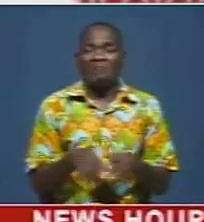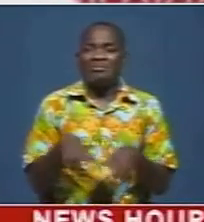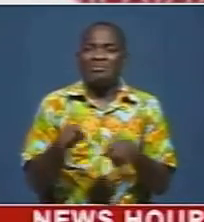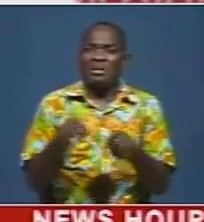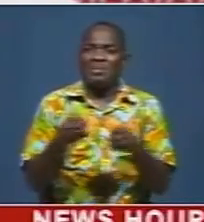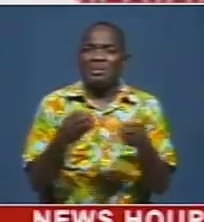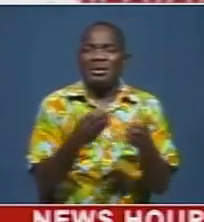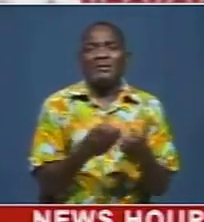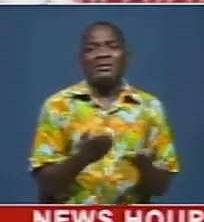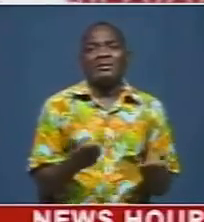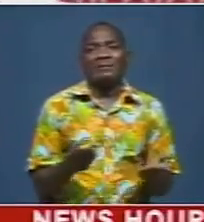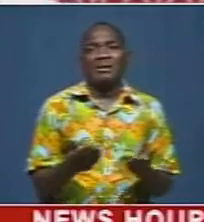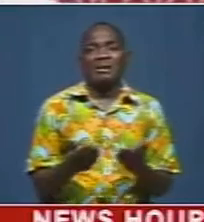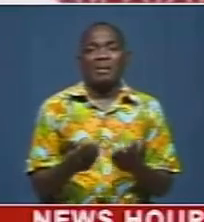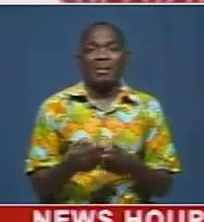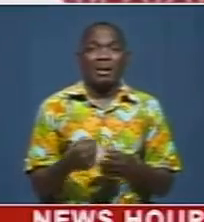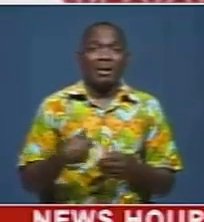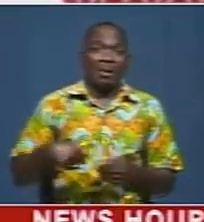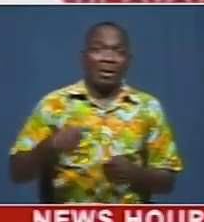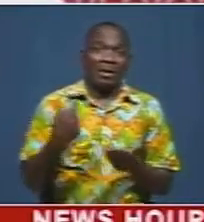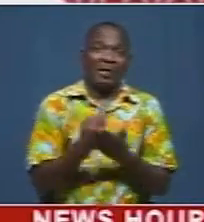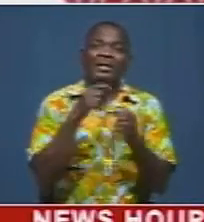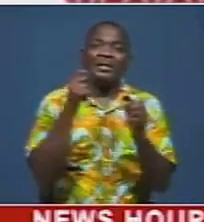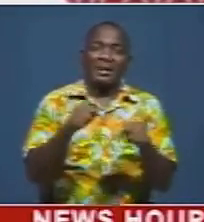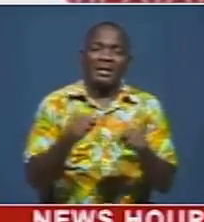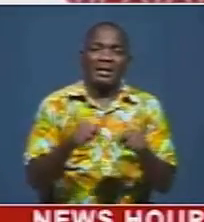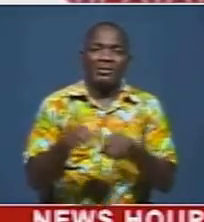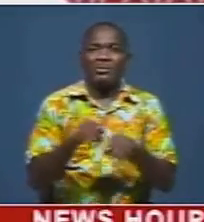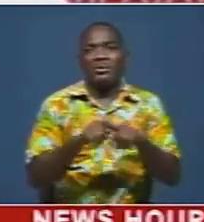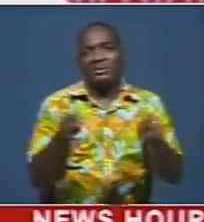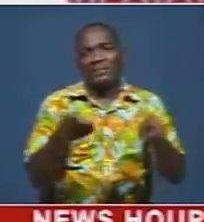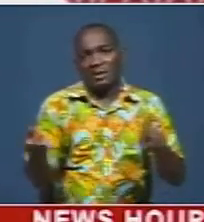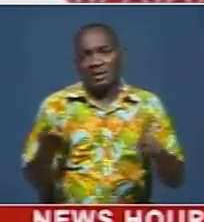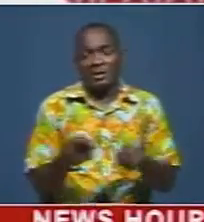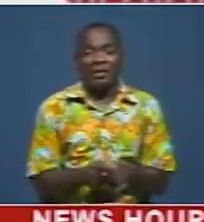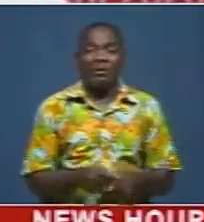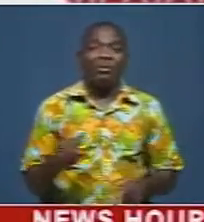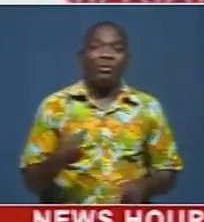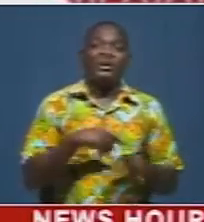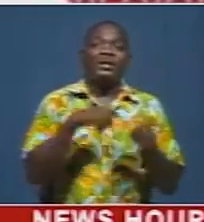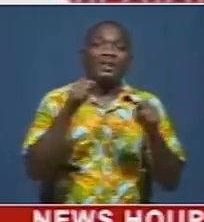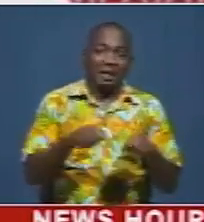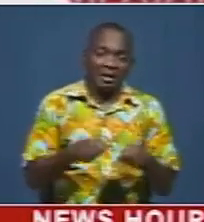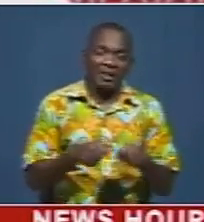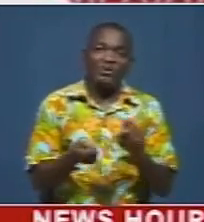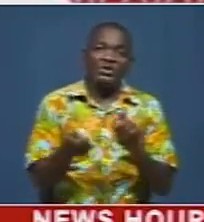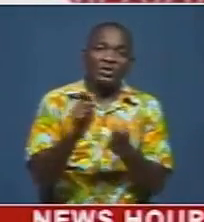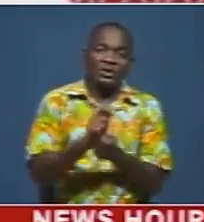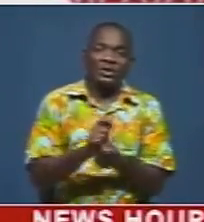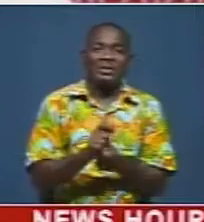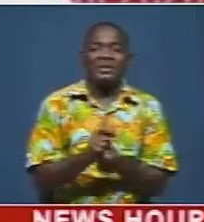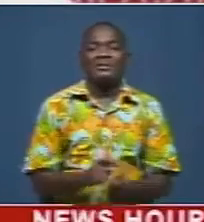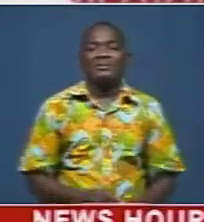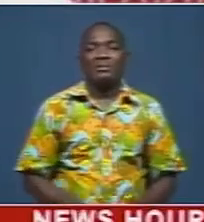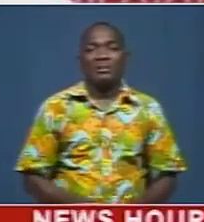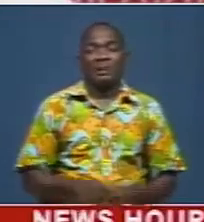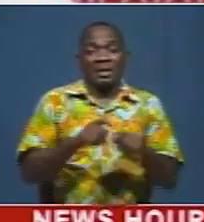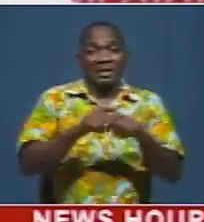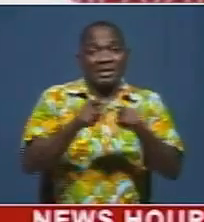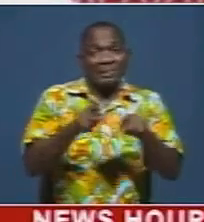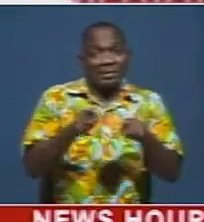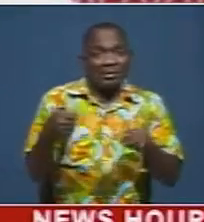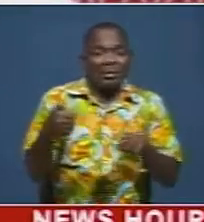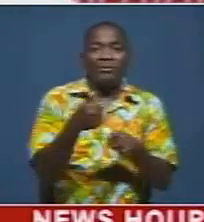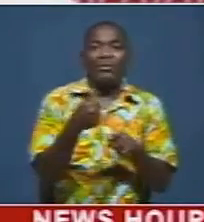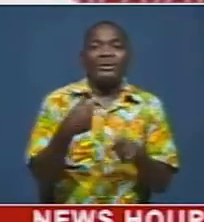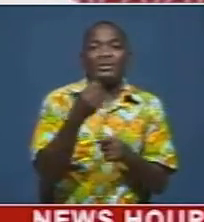steps back, that we can do something different. We can be the difference we want. The difference is in